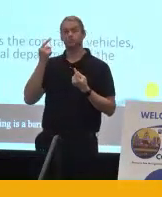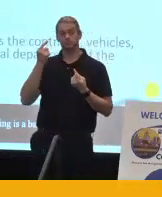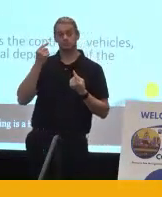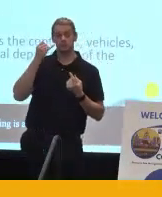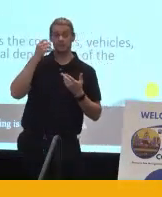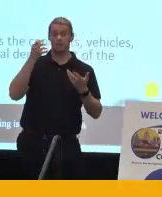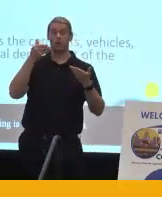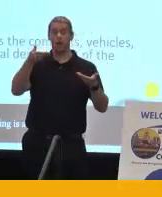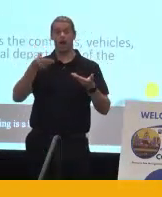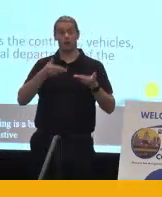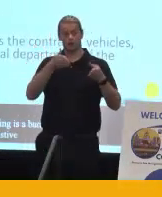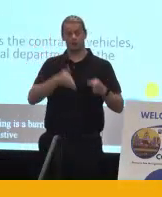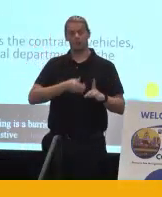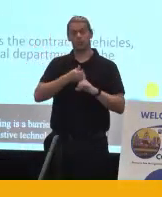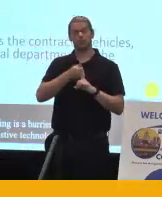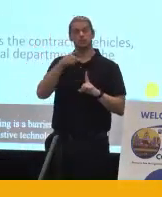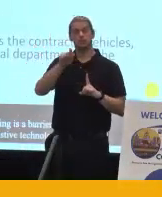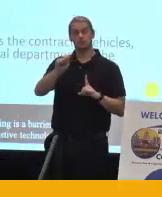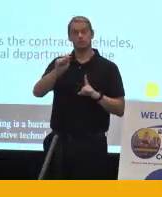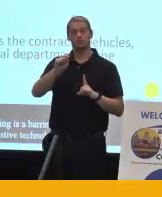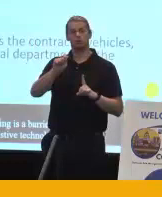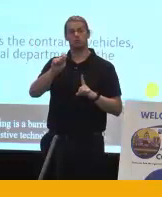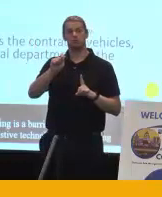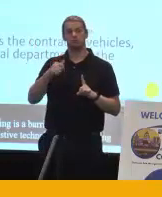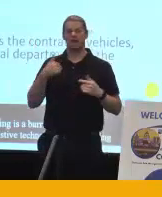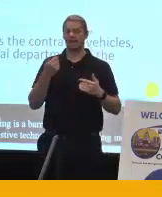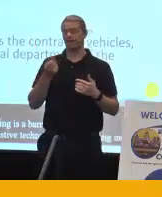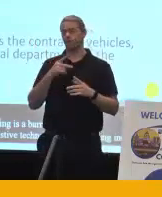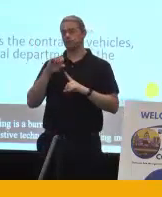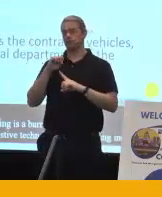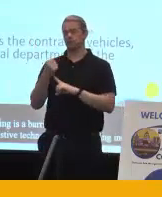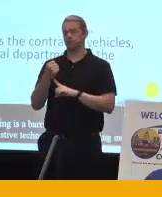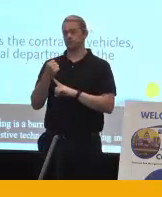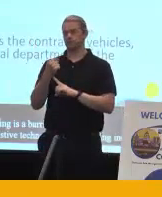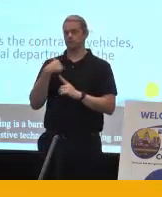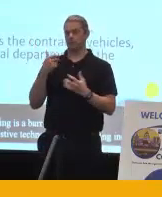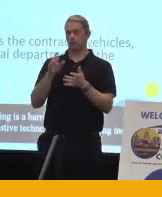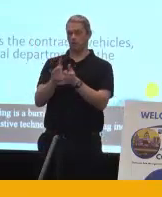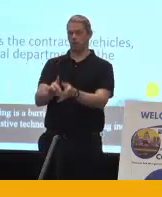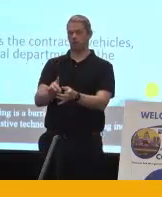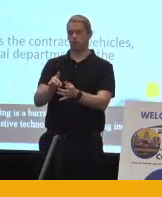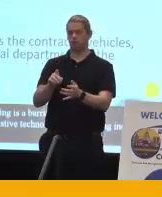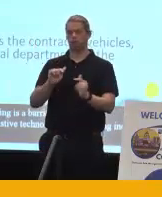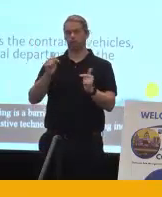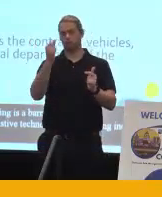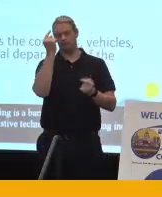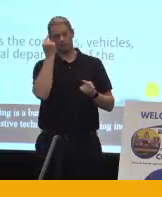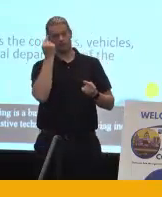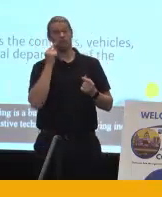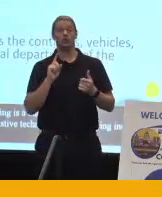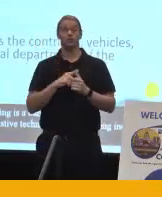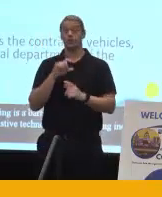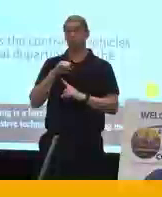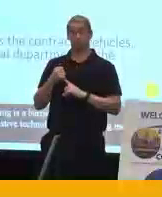individuals with disabilities is I have some scenarios that I want people to think about. So we have scenario 1